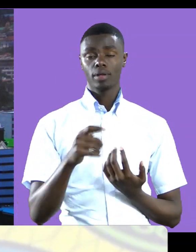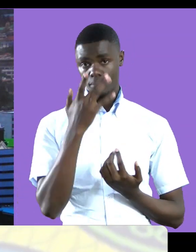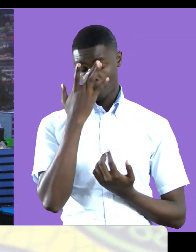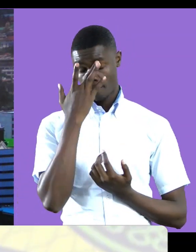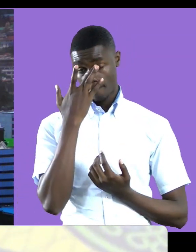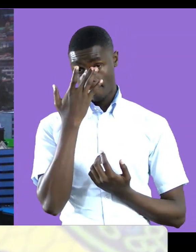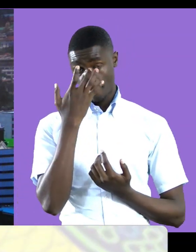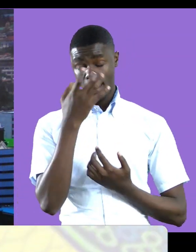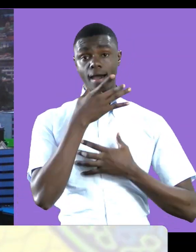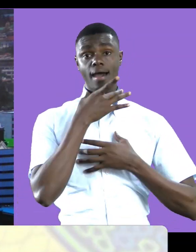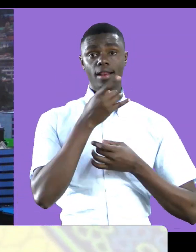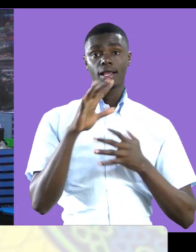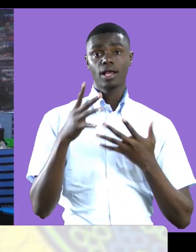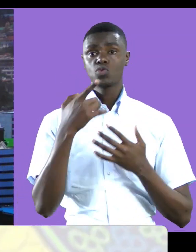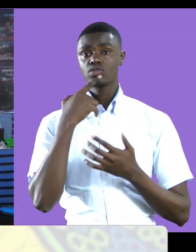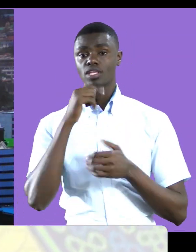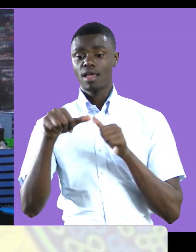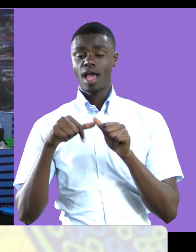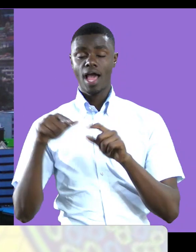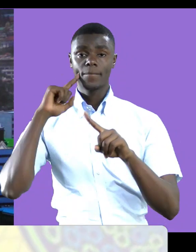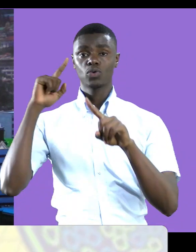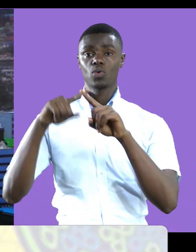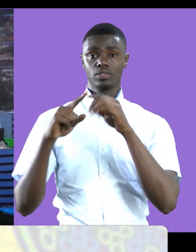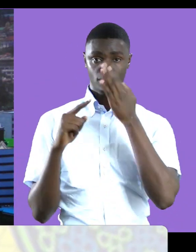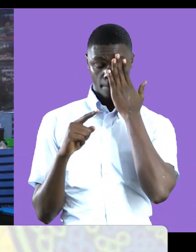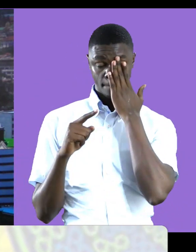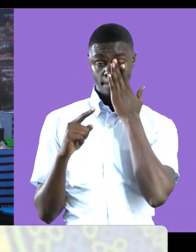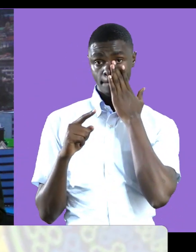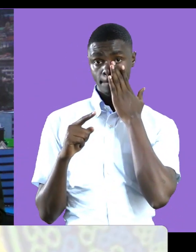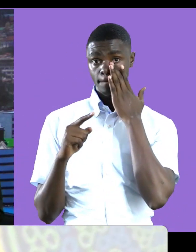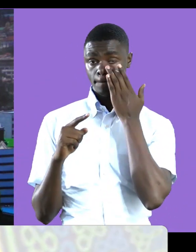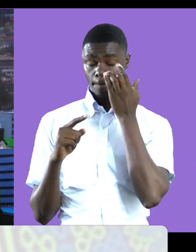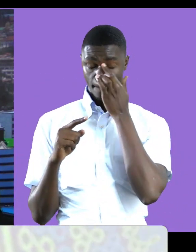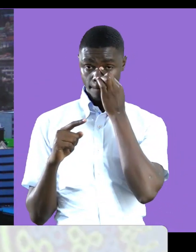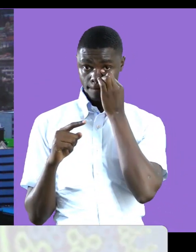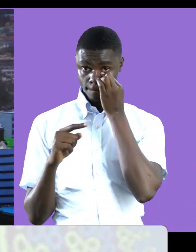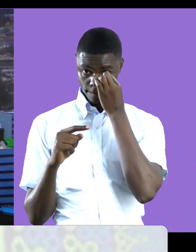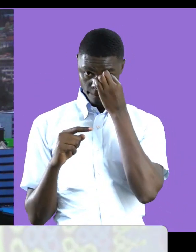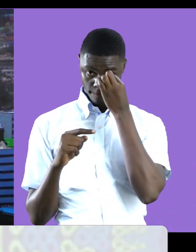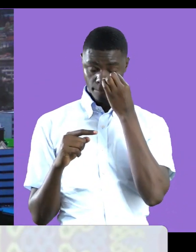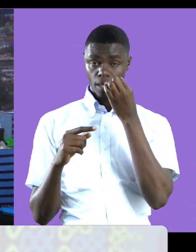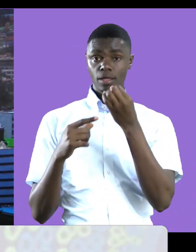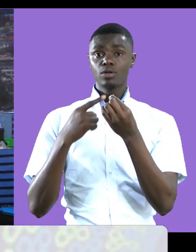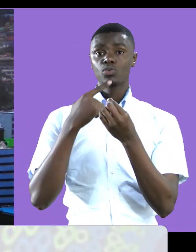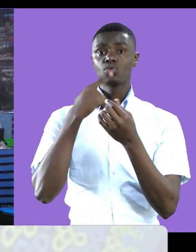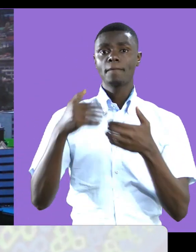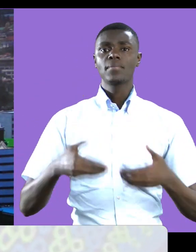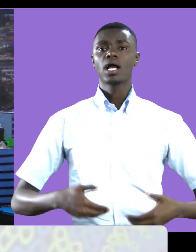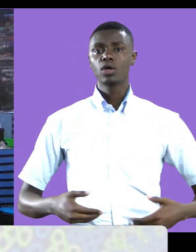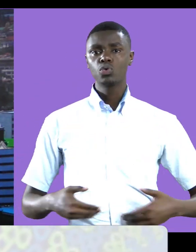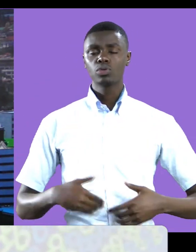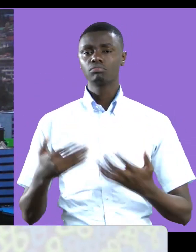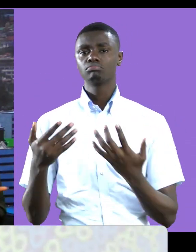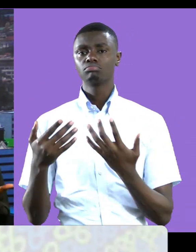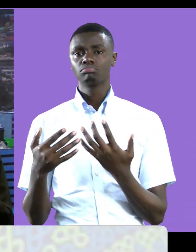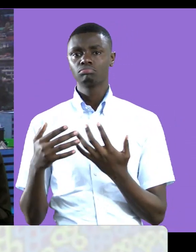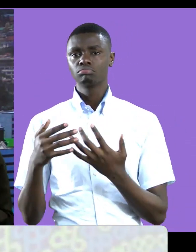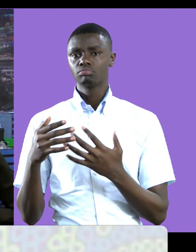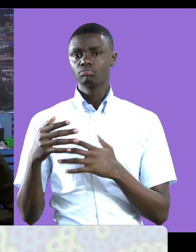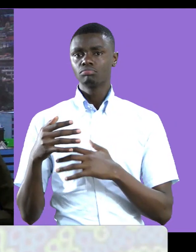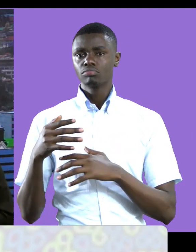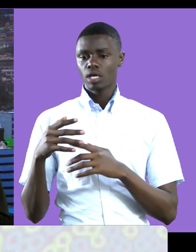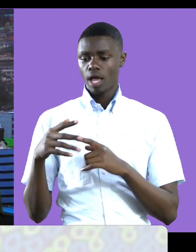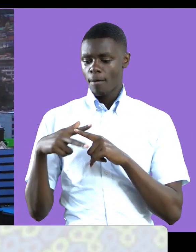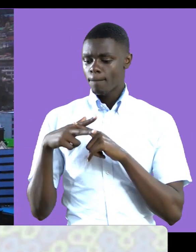And I like the way you said about goals, eh? That sisi na tukaambia mayut hapa hivi. Set small but achievable. Step by